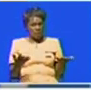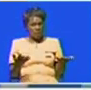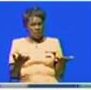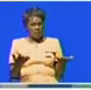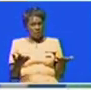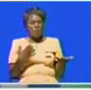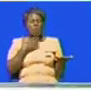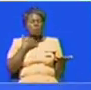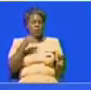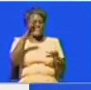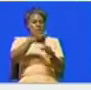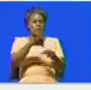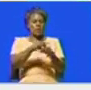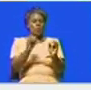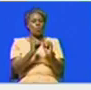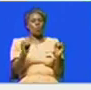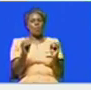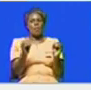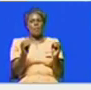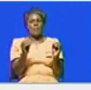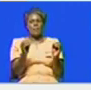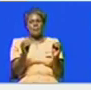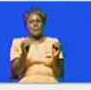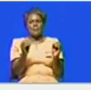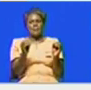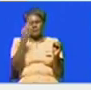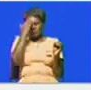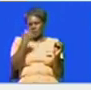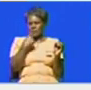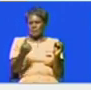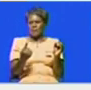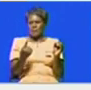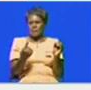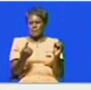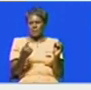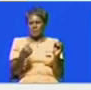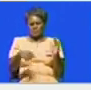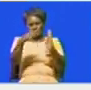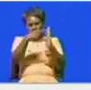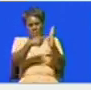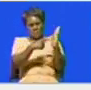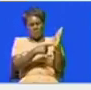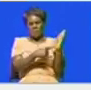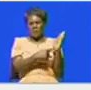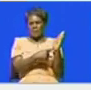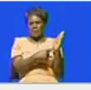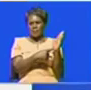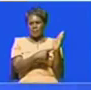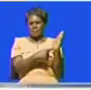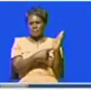by that being the case, they do not want the elections to be held when they're supposed to be held. And that's why they are saying that unless this is done, unless